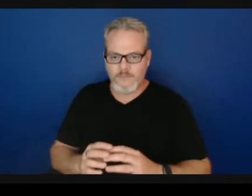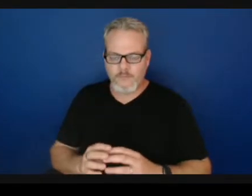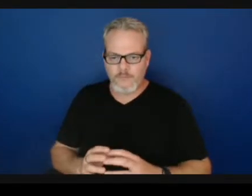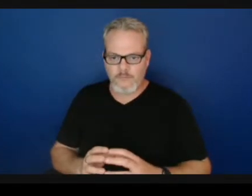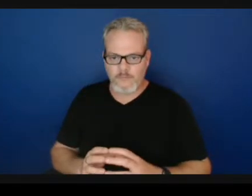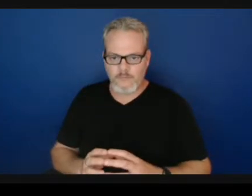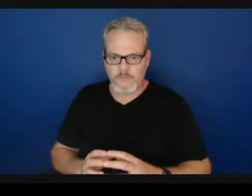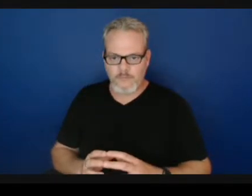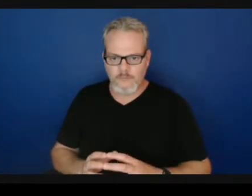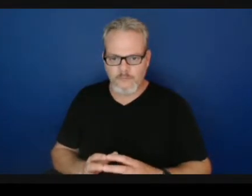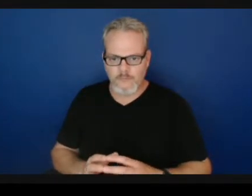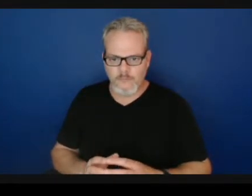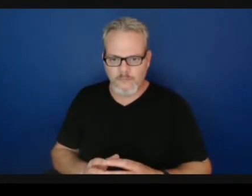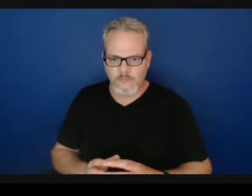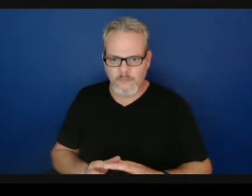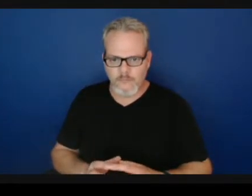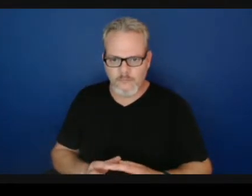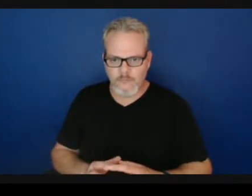let's see here.